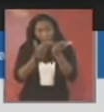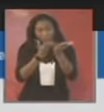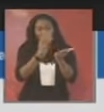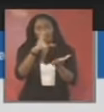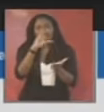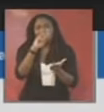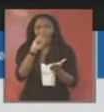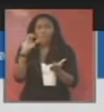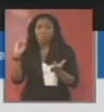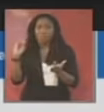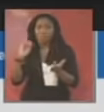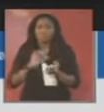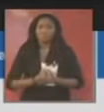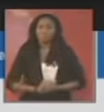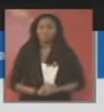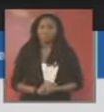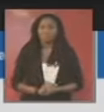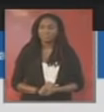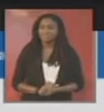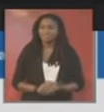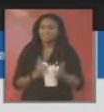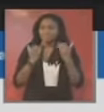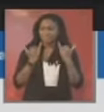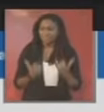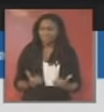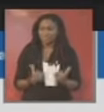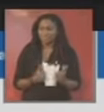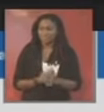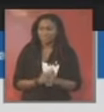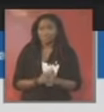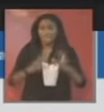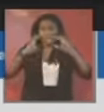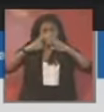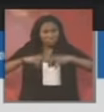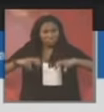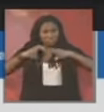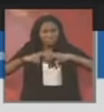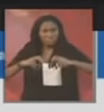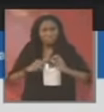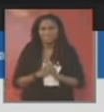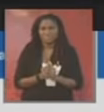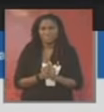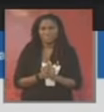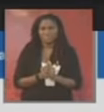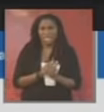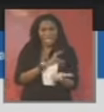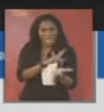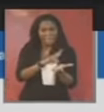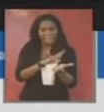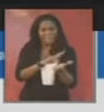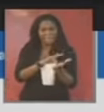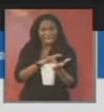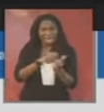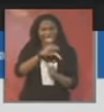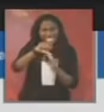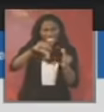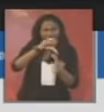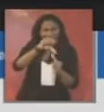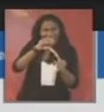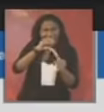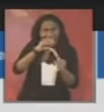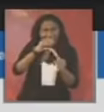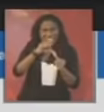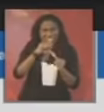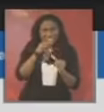slide. In terms of research, the Faculty of Medical Sciences established the COVID-19 research